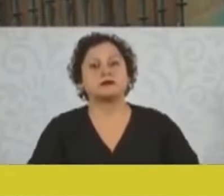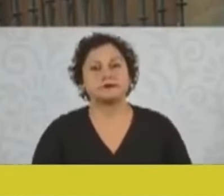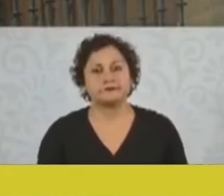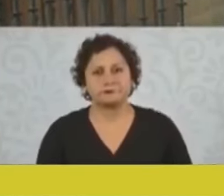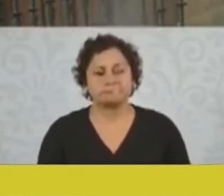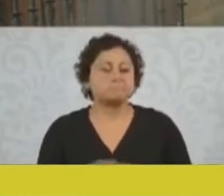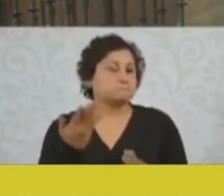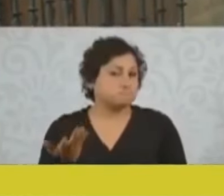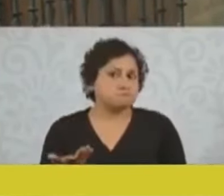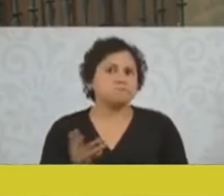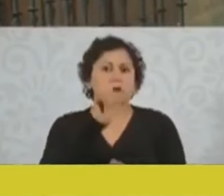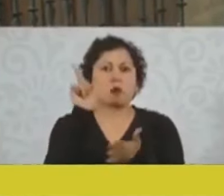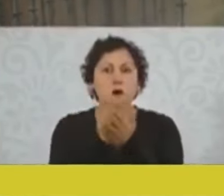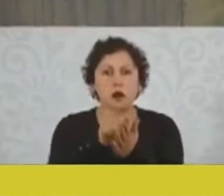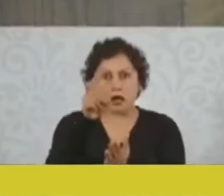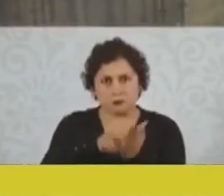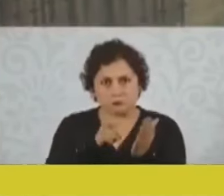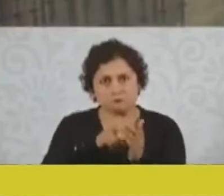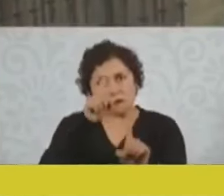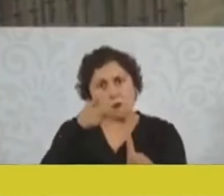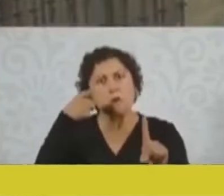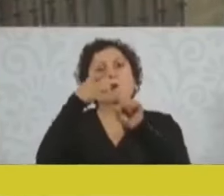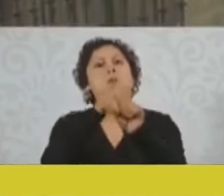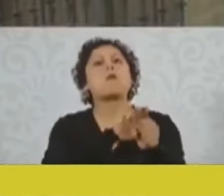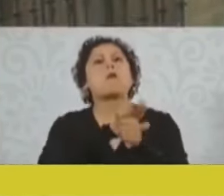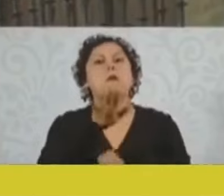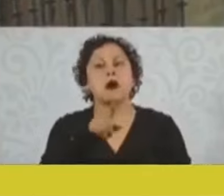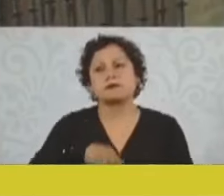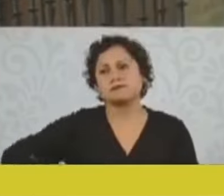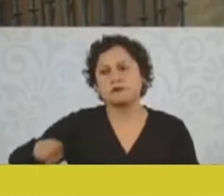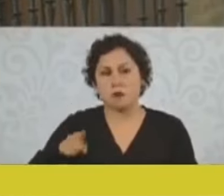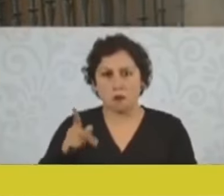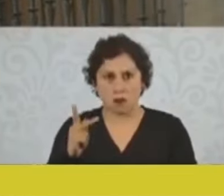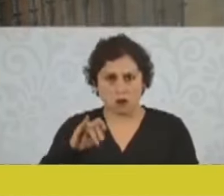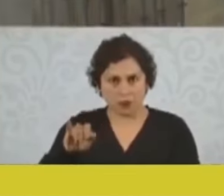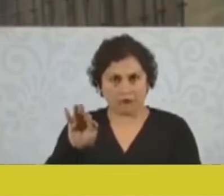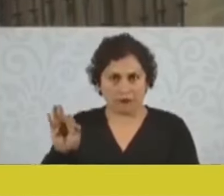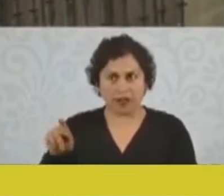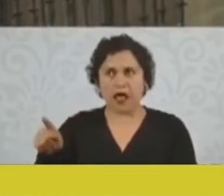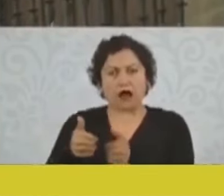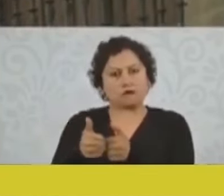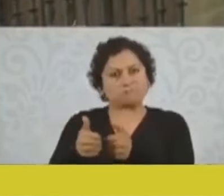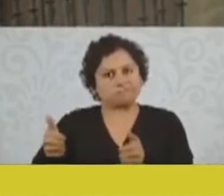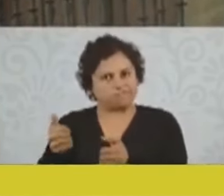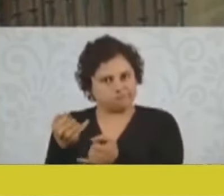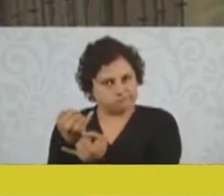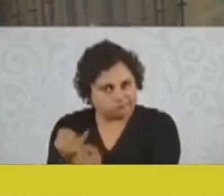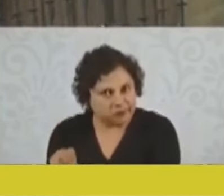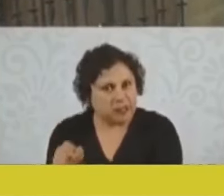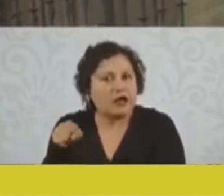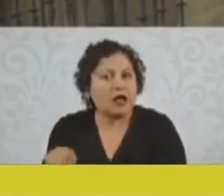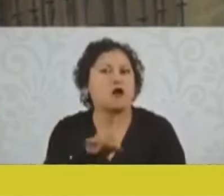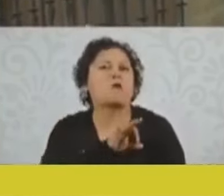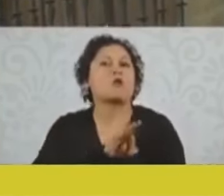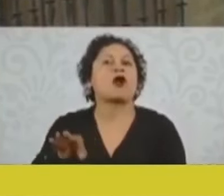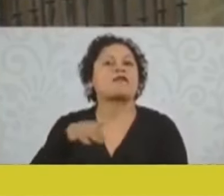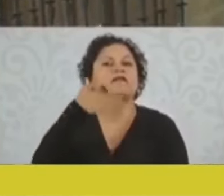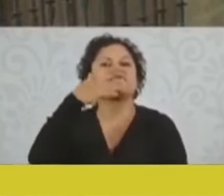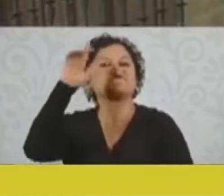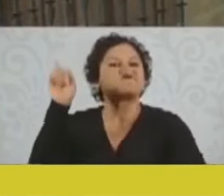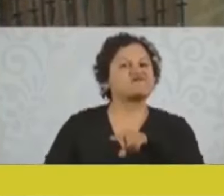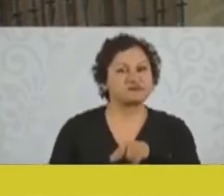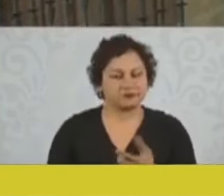what we want is more independence and self-determination of the judicial power, put